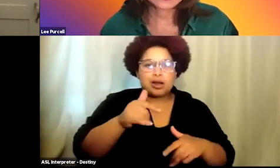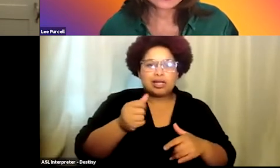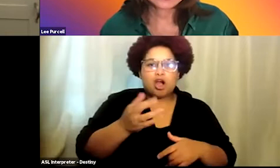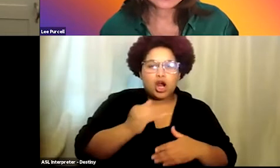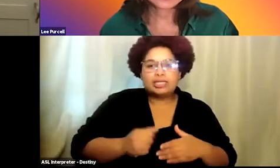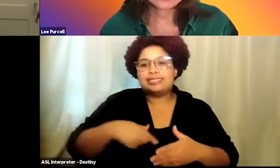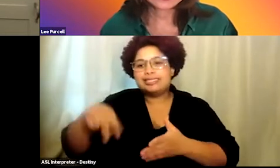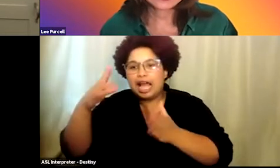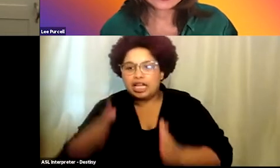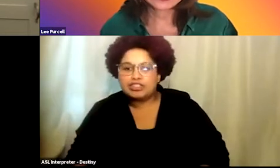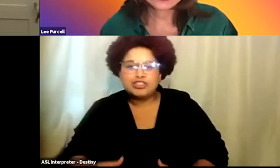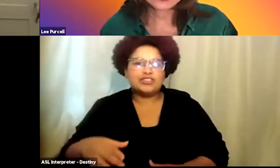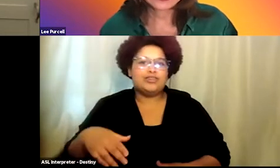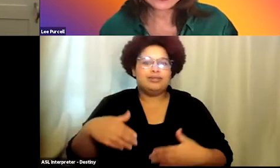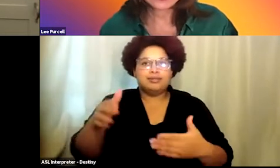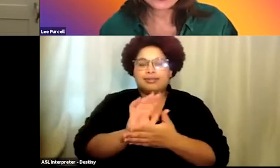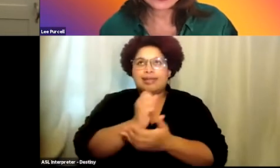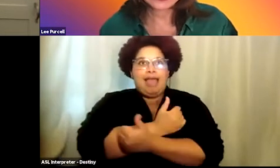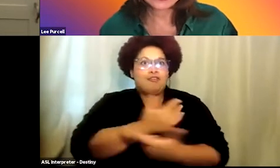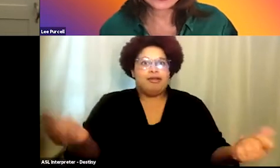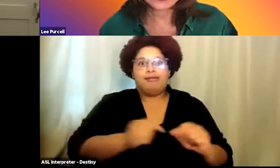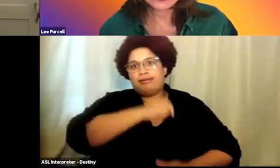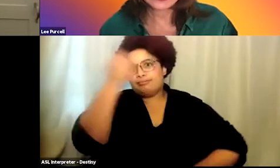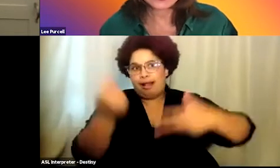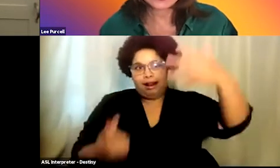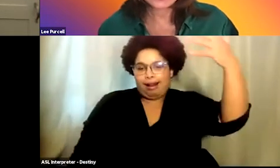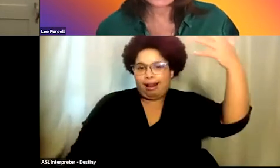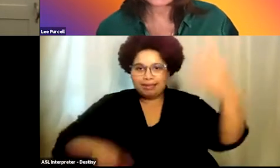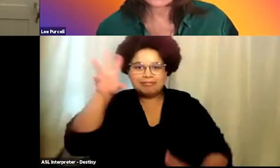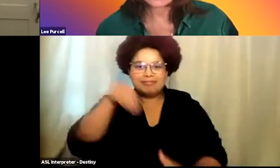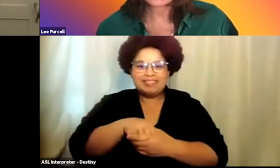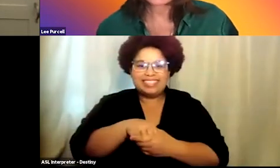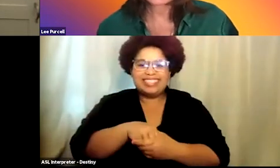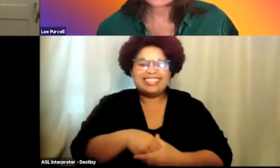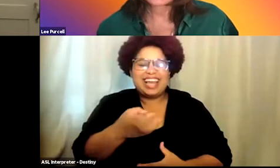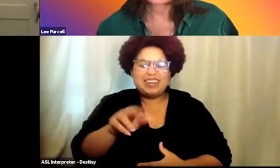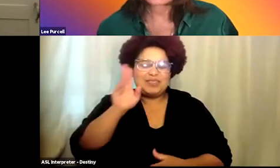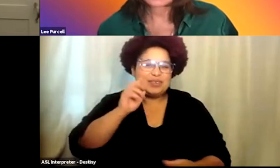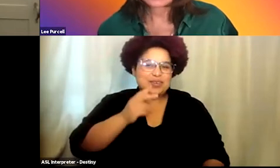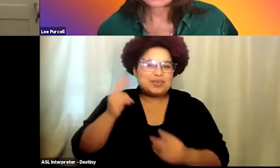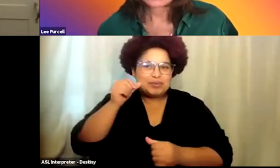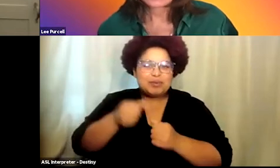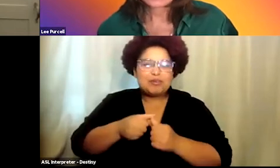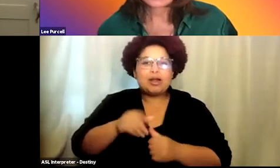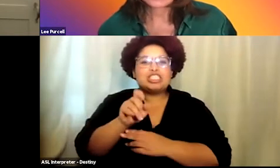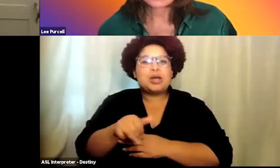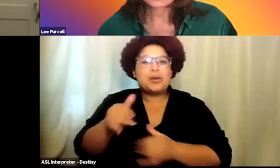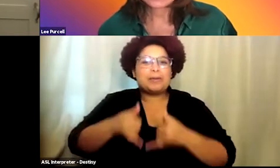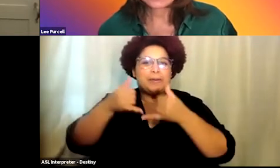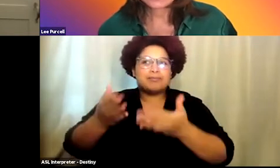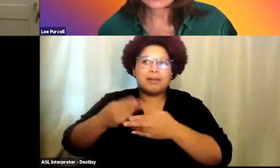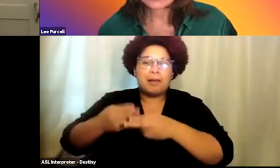Harry Groener, woo, everything. He does everything. Harry Groener will always be remembered for his Tony-nominated roles on